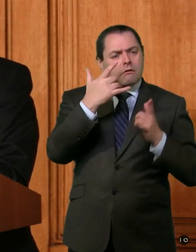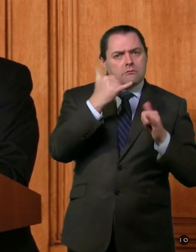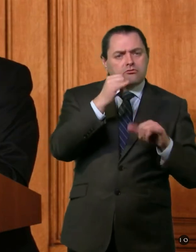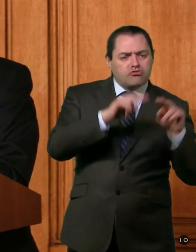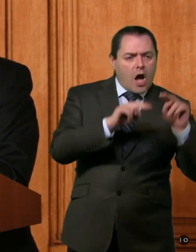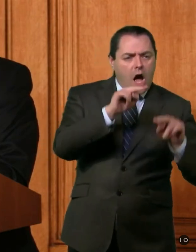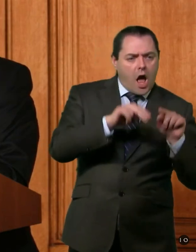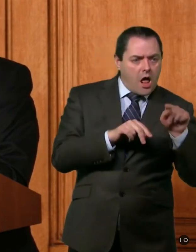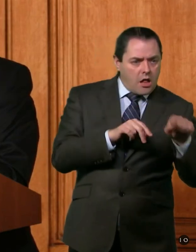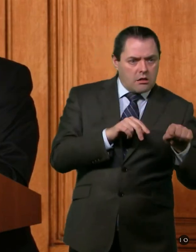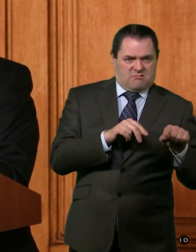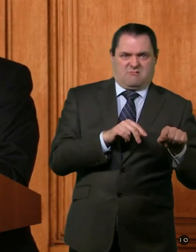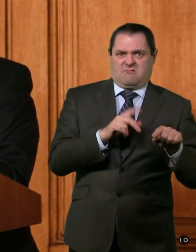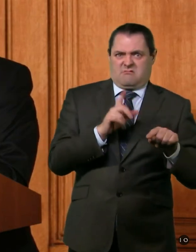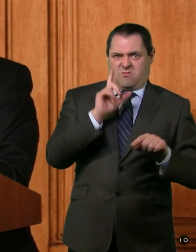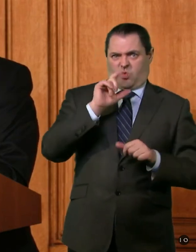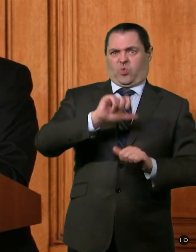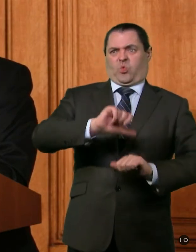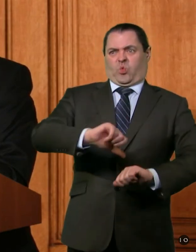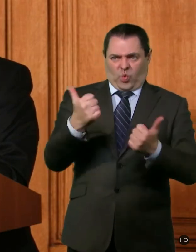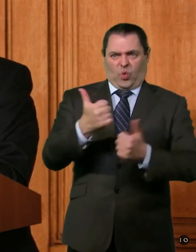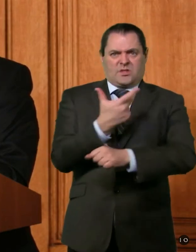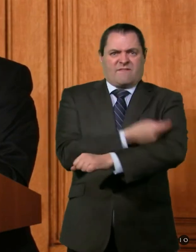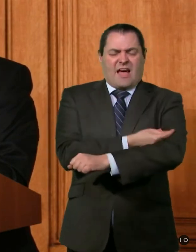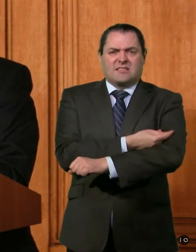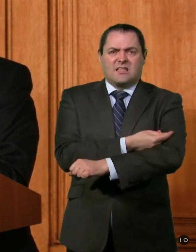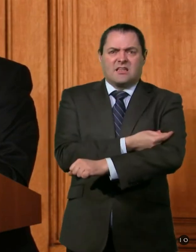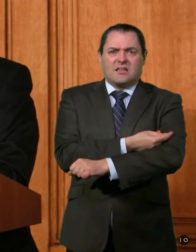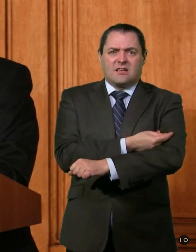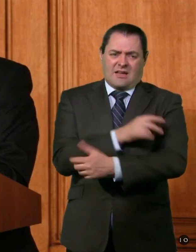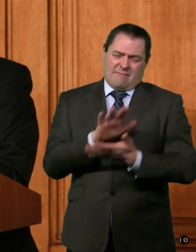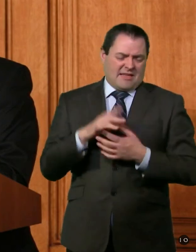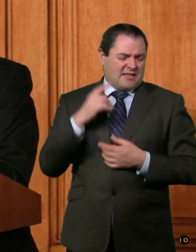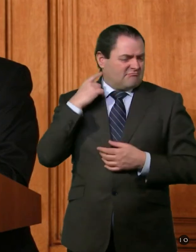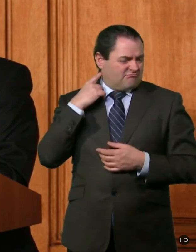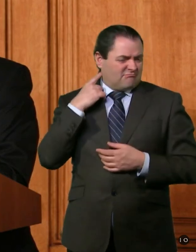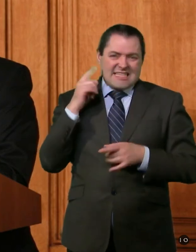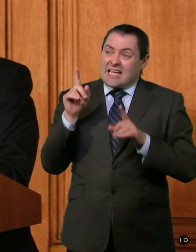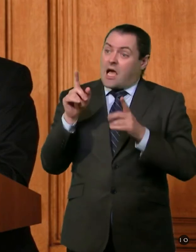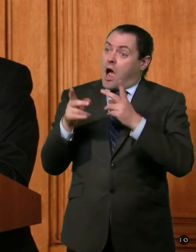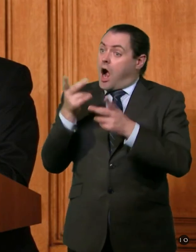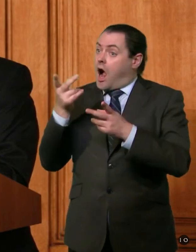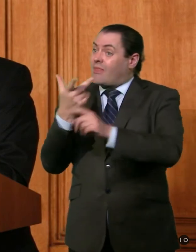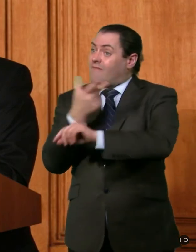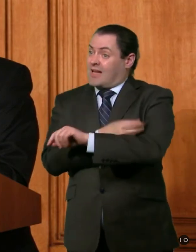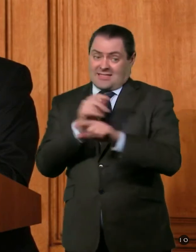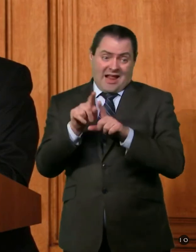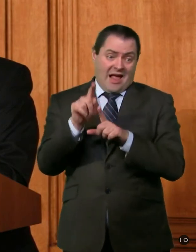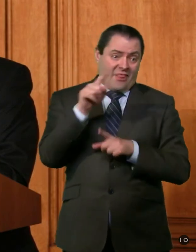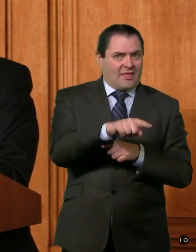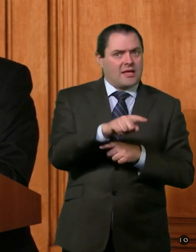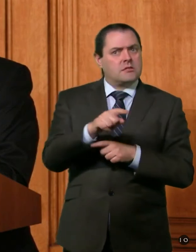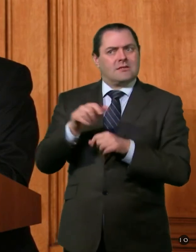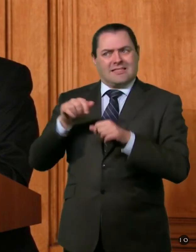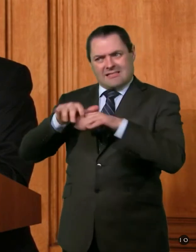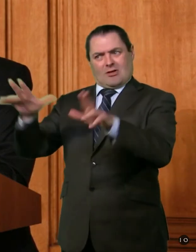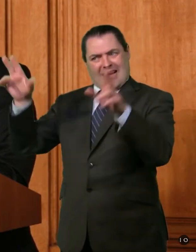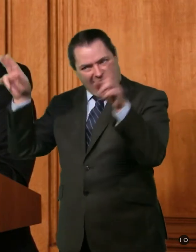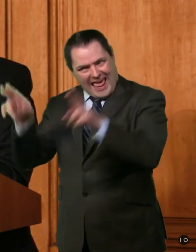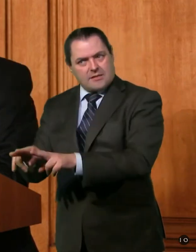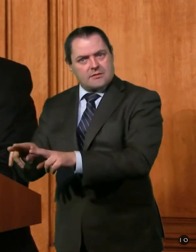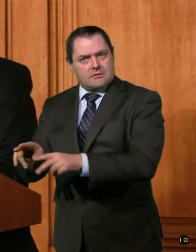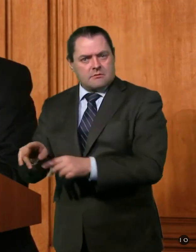have some effect on transmission. And the question is really less will they, but to